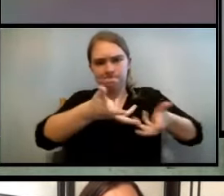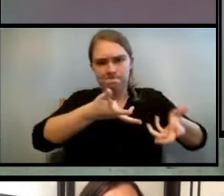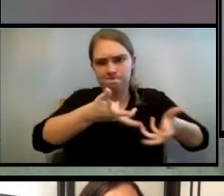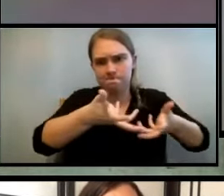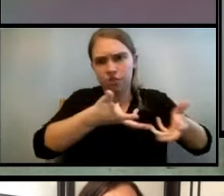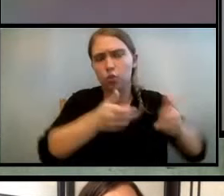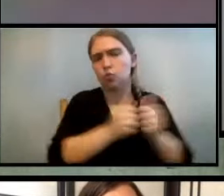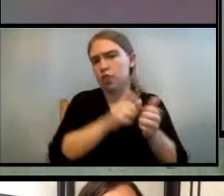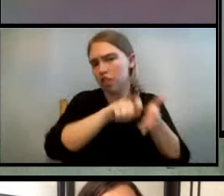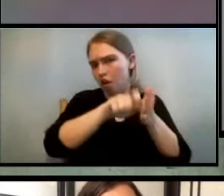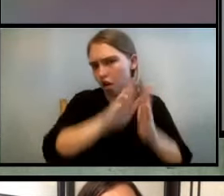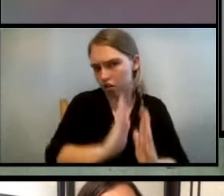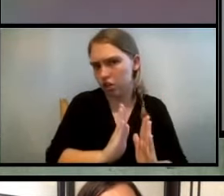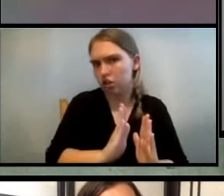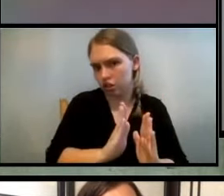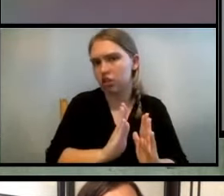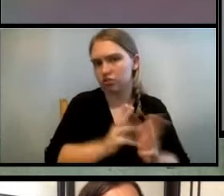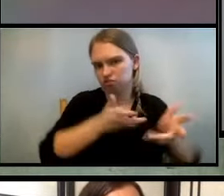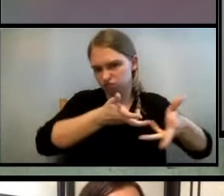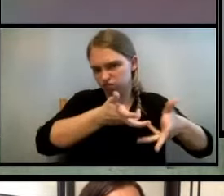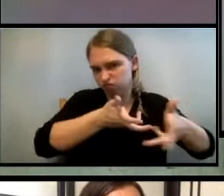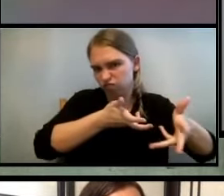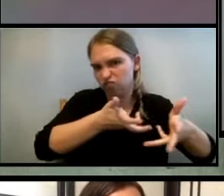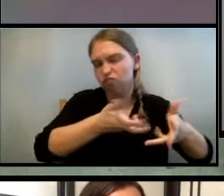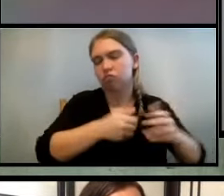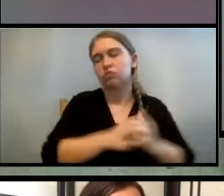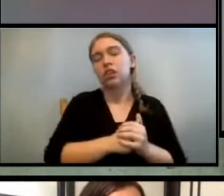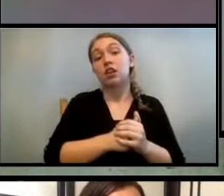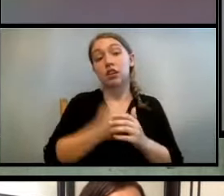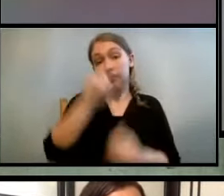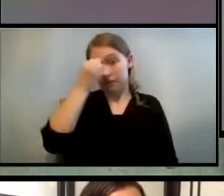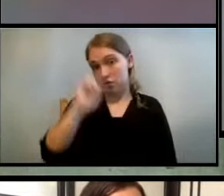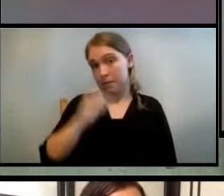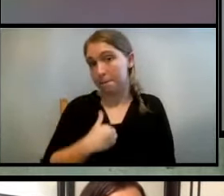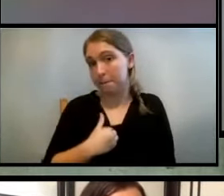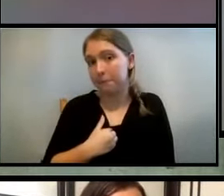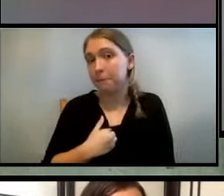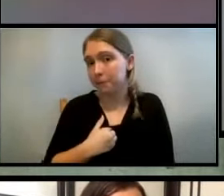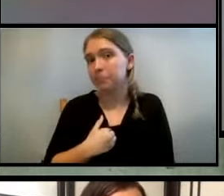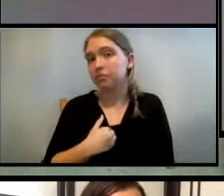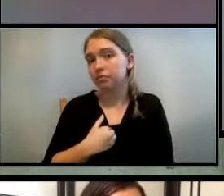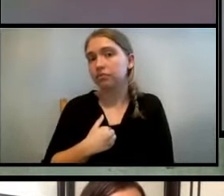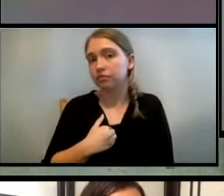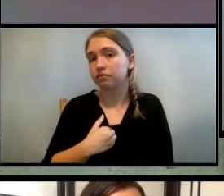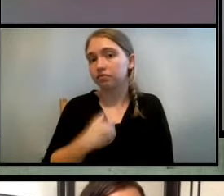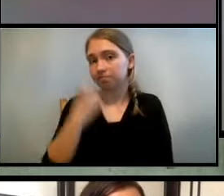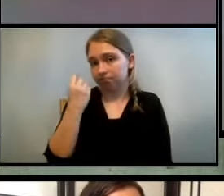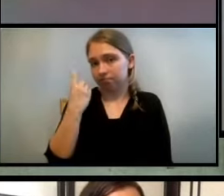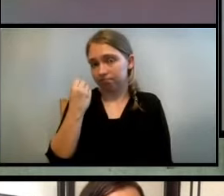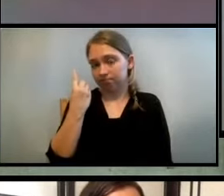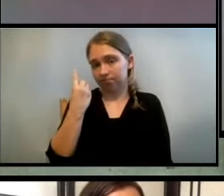with the author. And so for me, in order to sort of